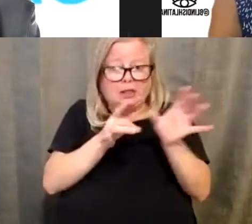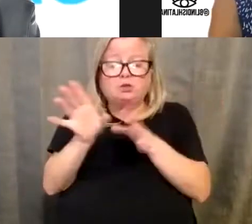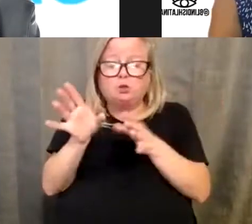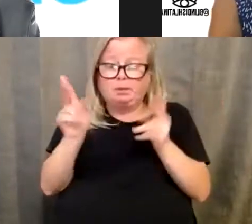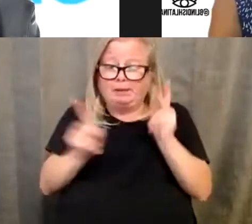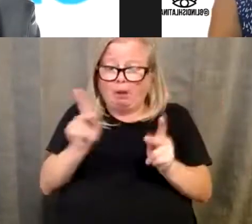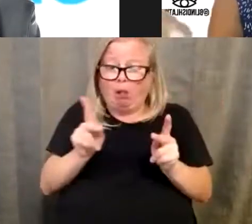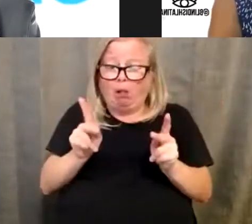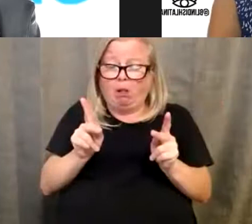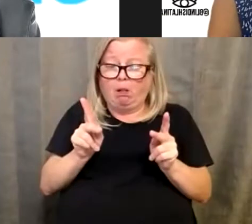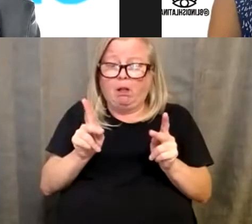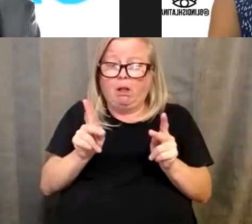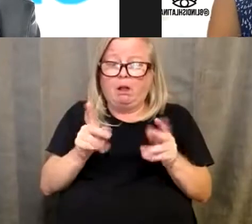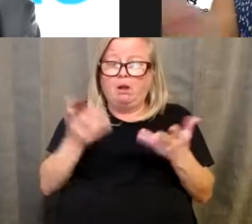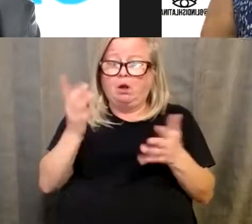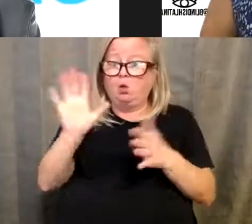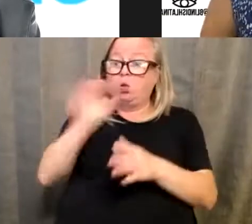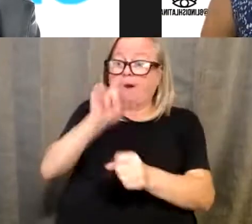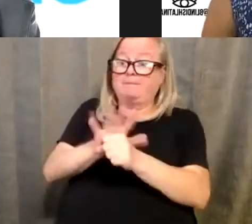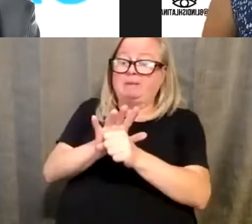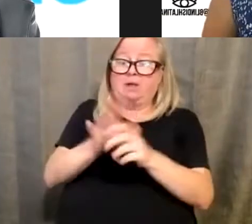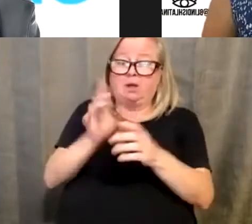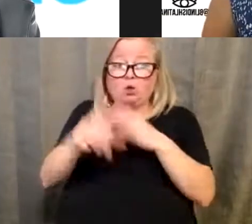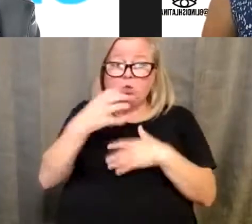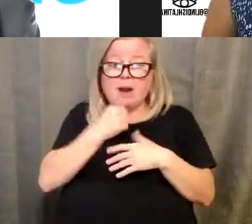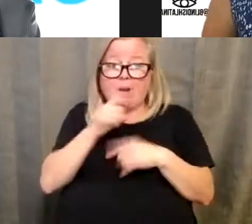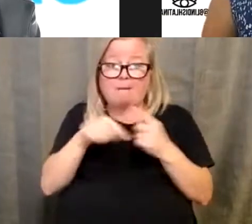here and what do you care about?